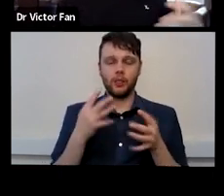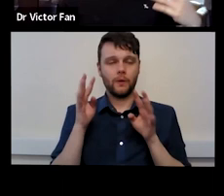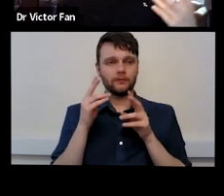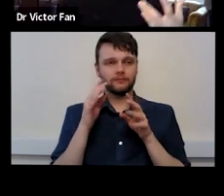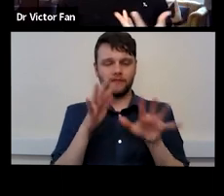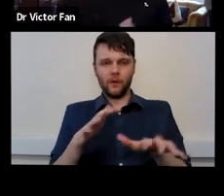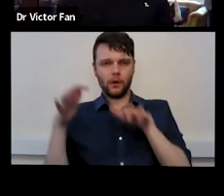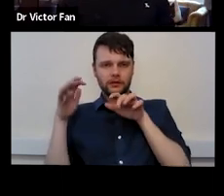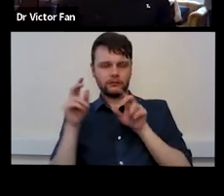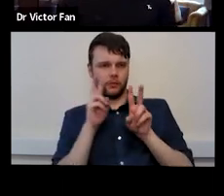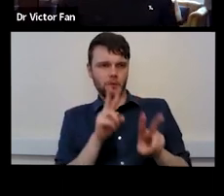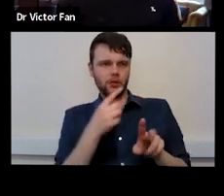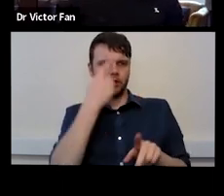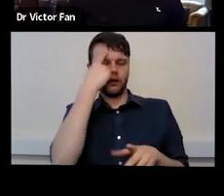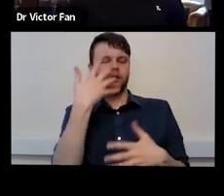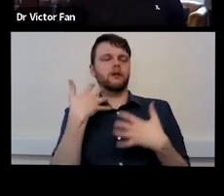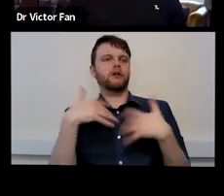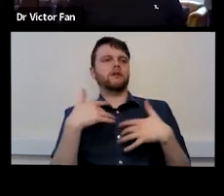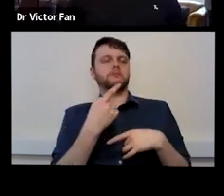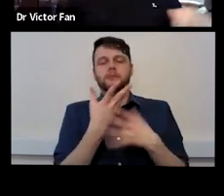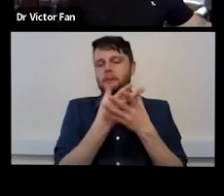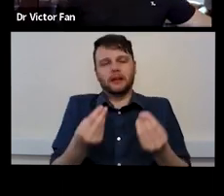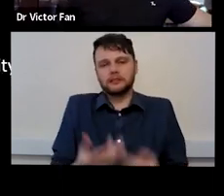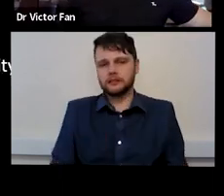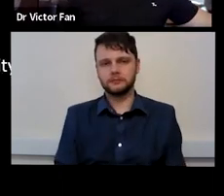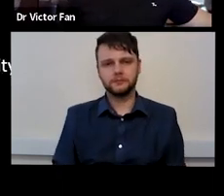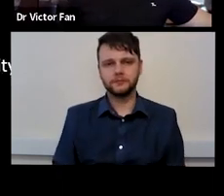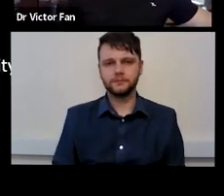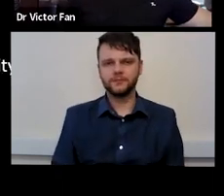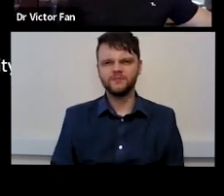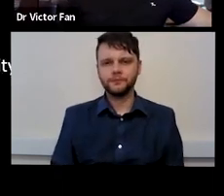it and pass unnoticed.